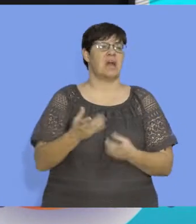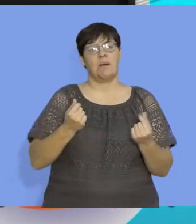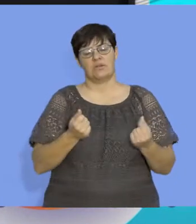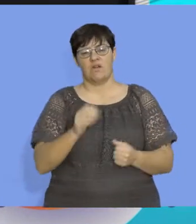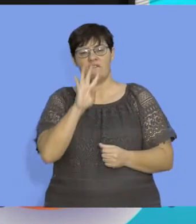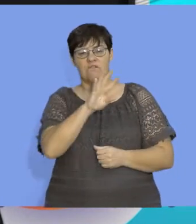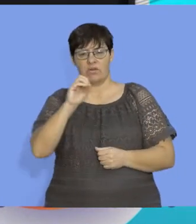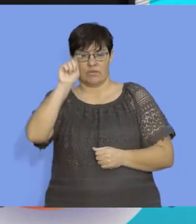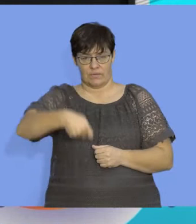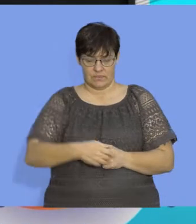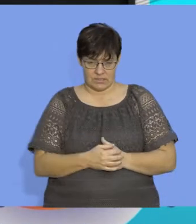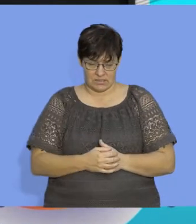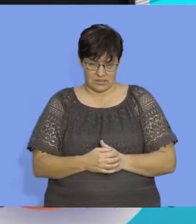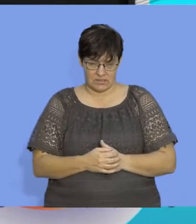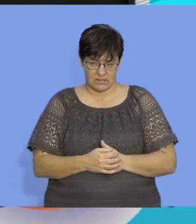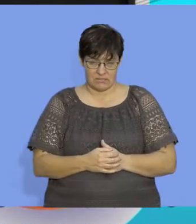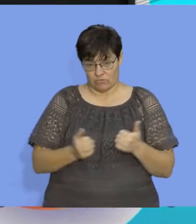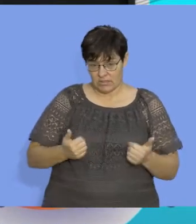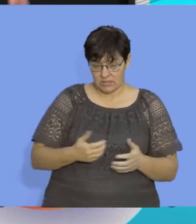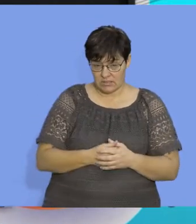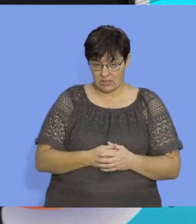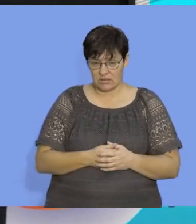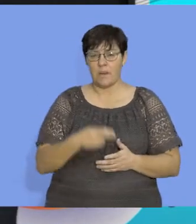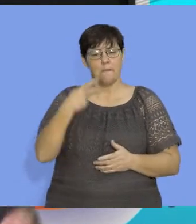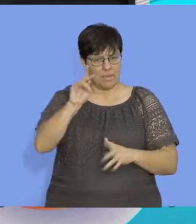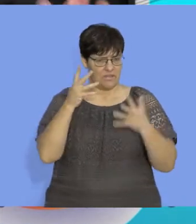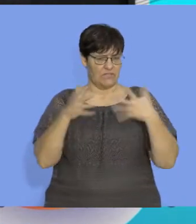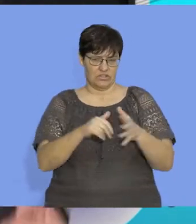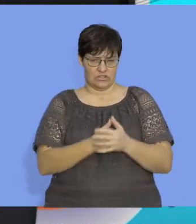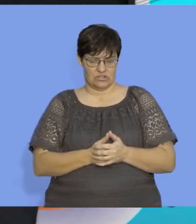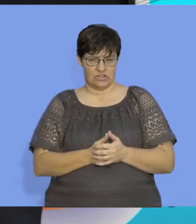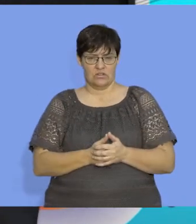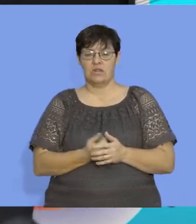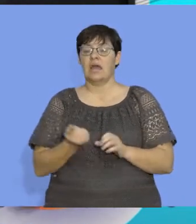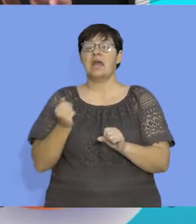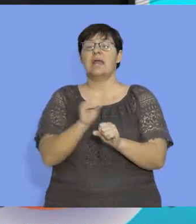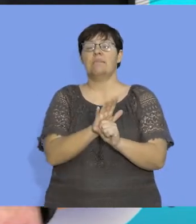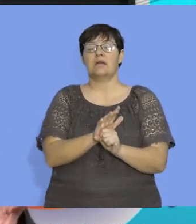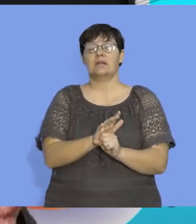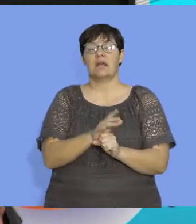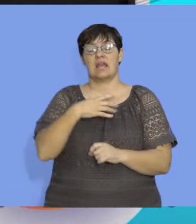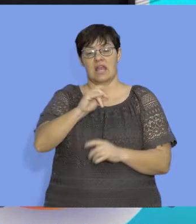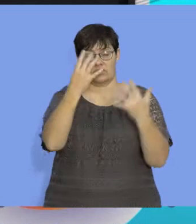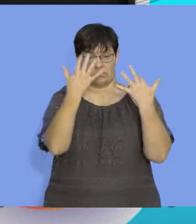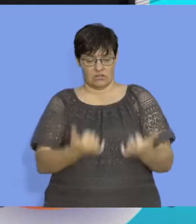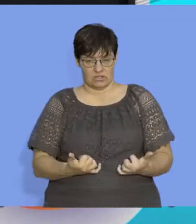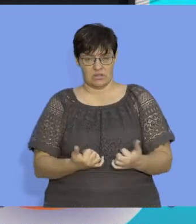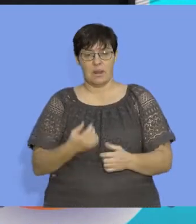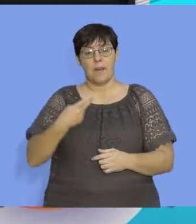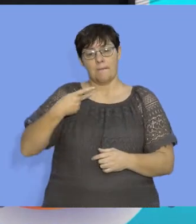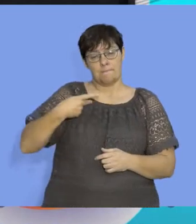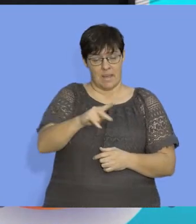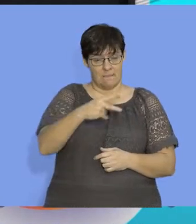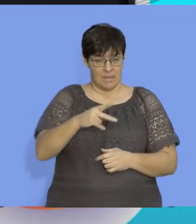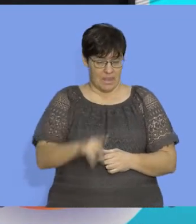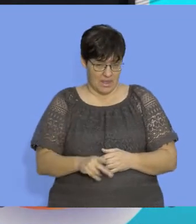right? It was paid for, it's going to impact on my cash budget. Under my payment section, I'm going to show an outflow of cash